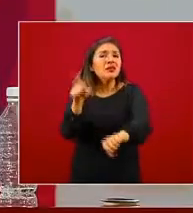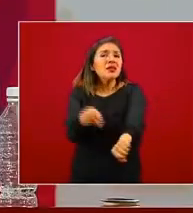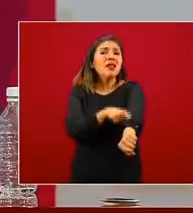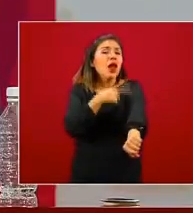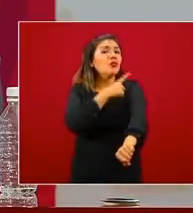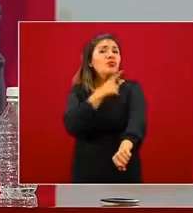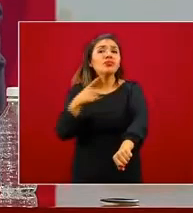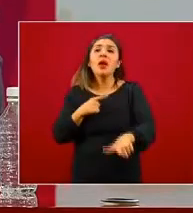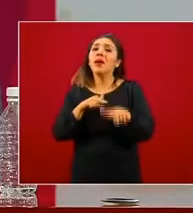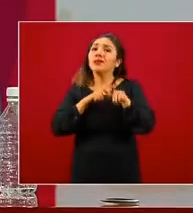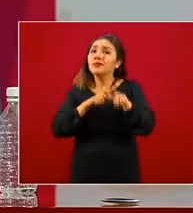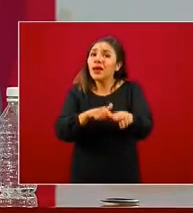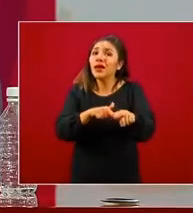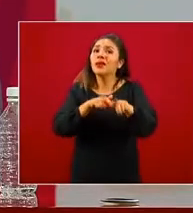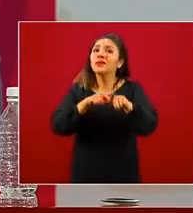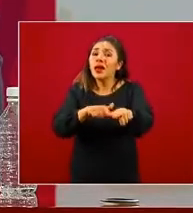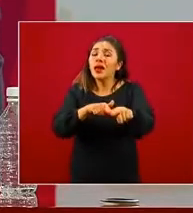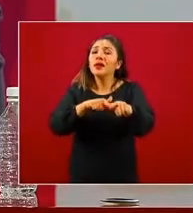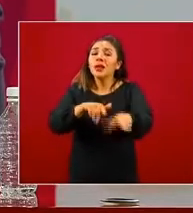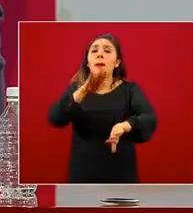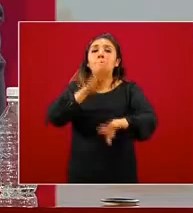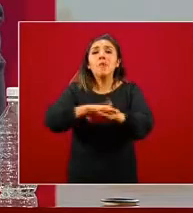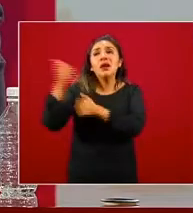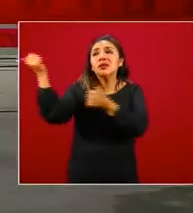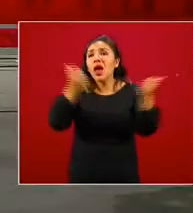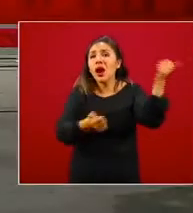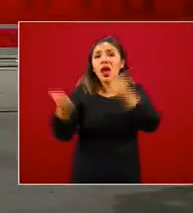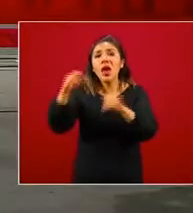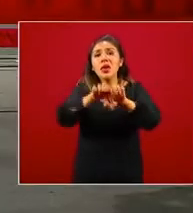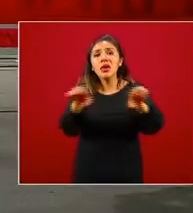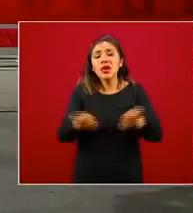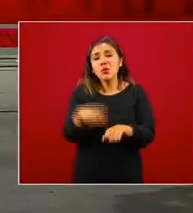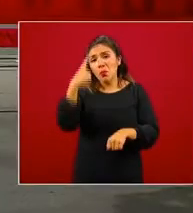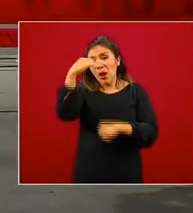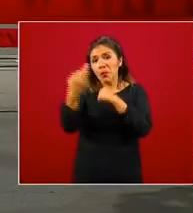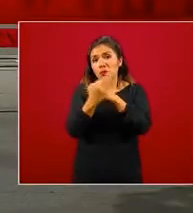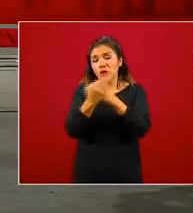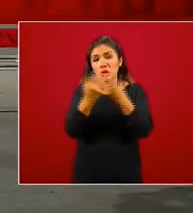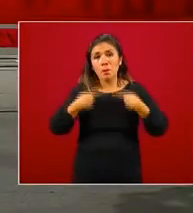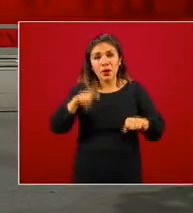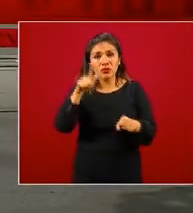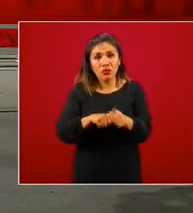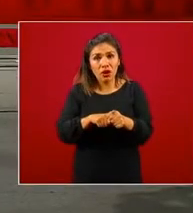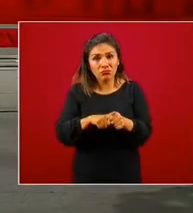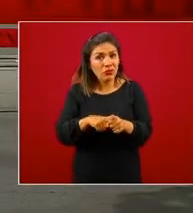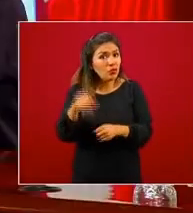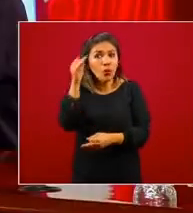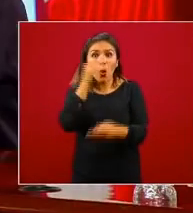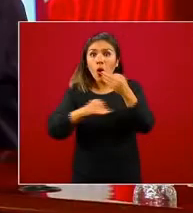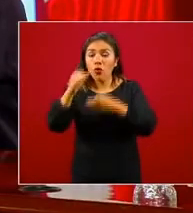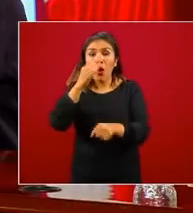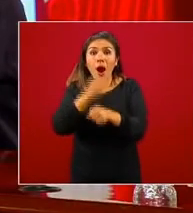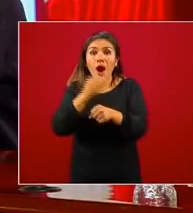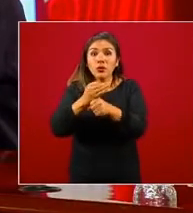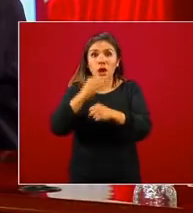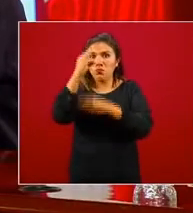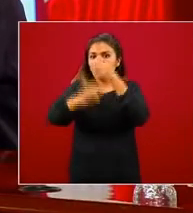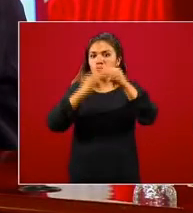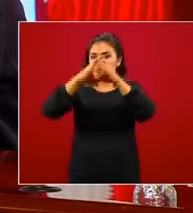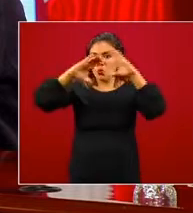very long pandemic. And this means that we're going to continue have to requiring PPE all over the